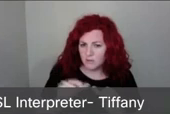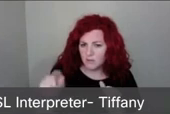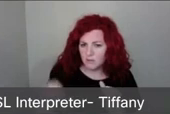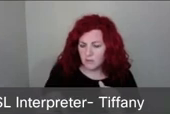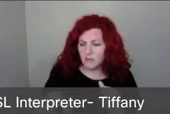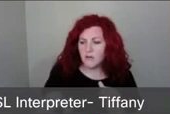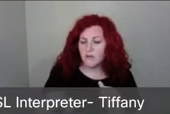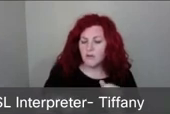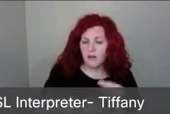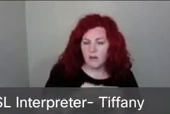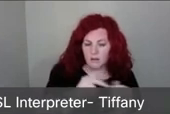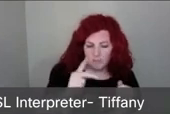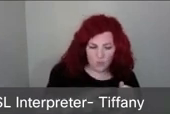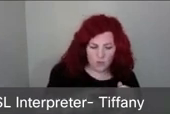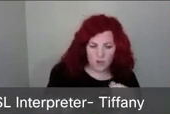adds other cities